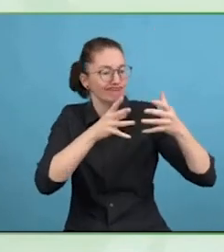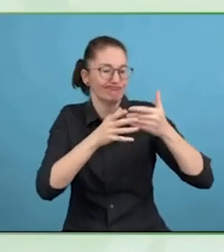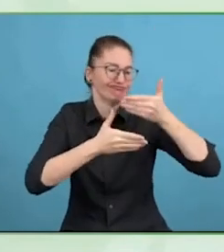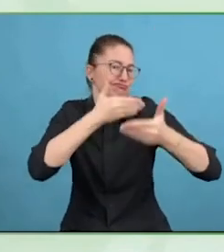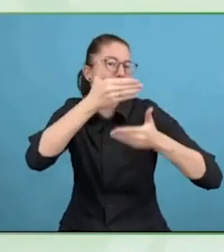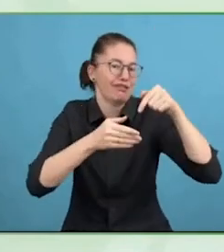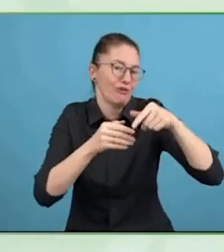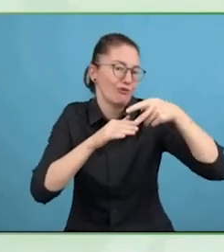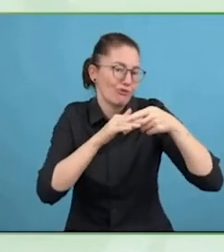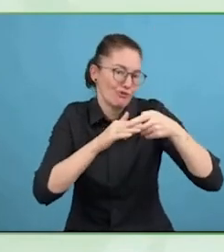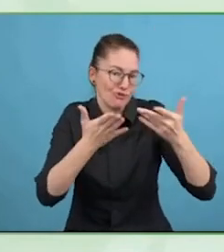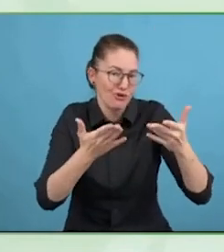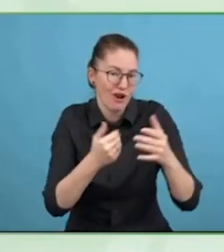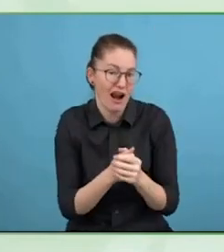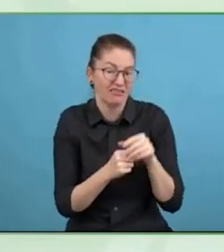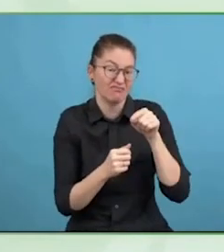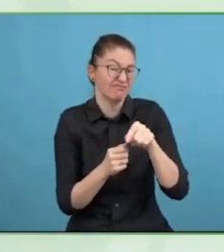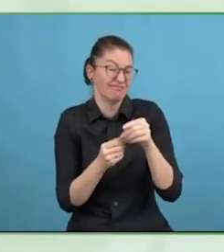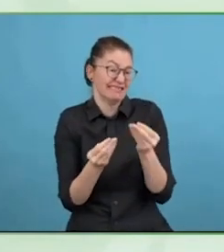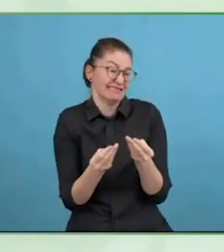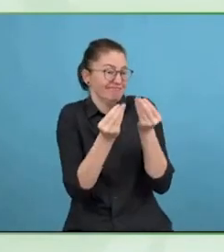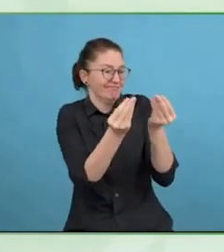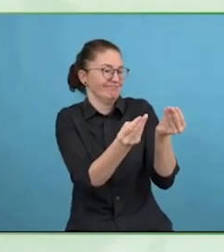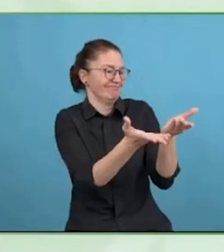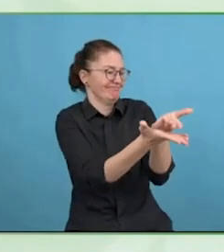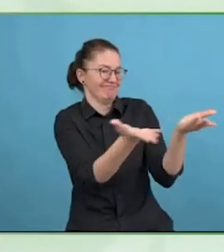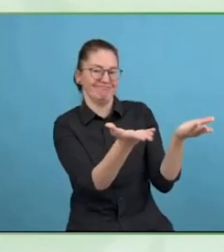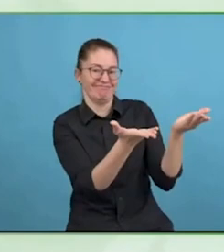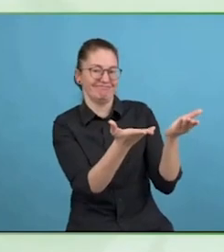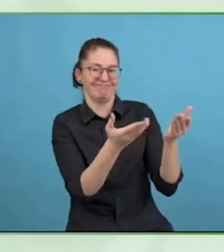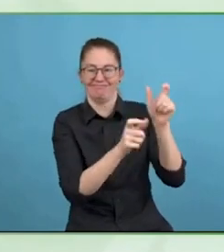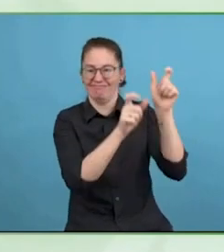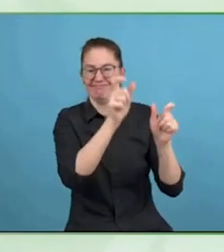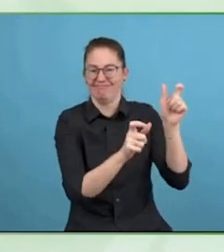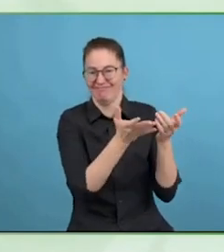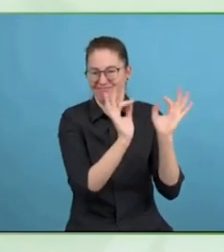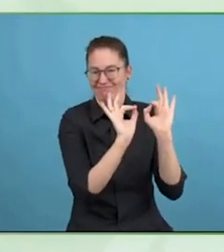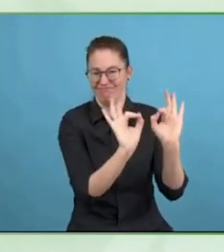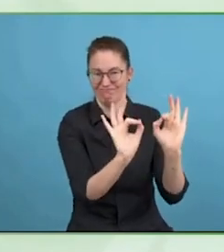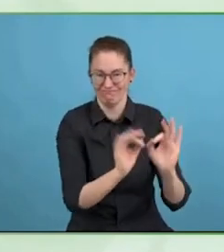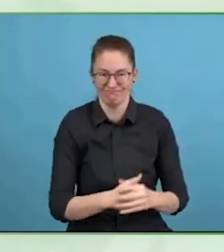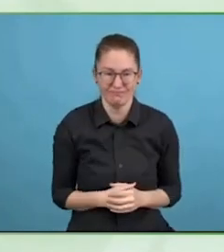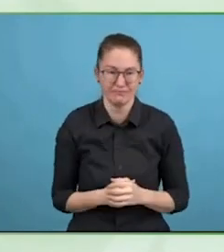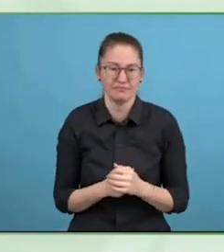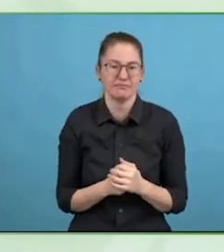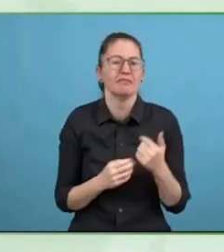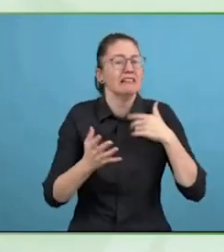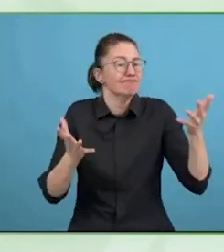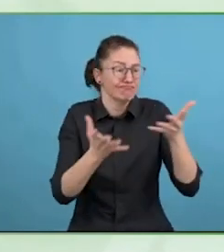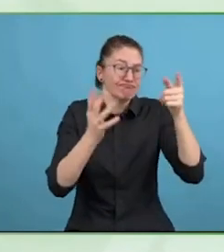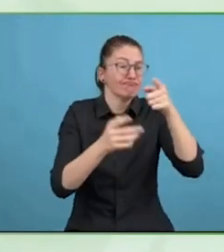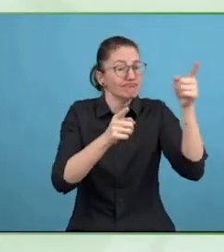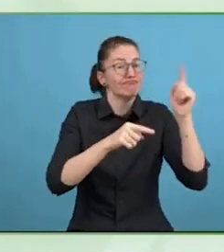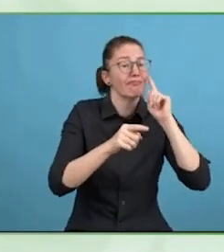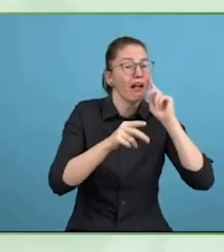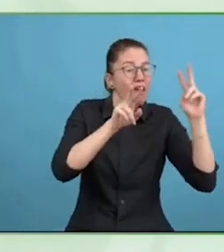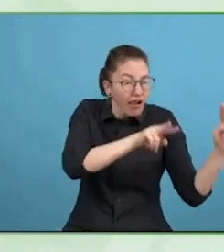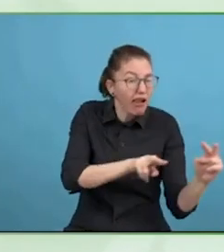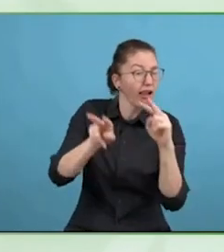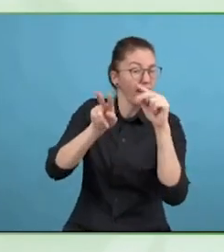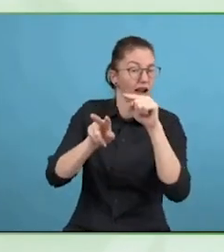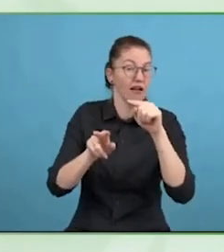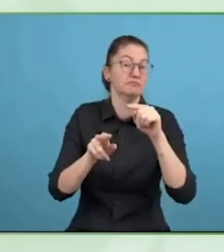Great, Veronika. This is the type of innovation we need, I think. It is developed in an international network